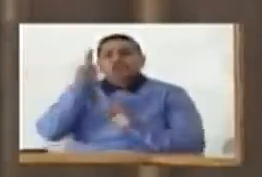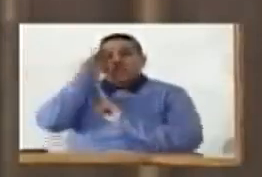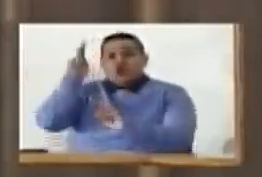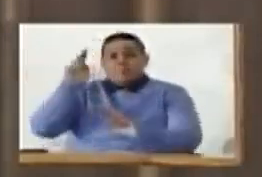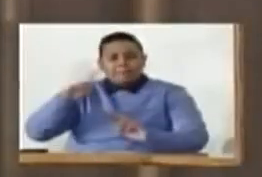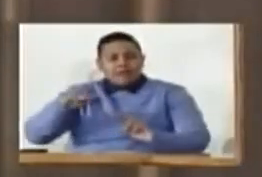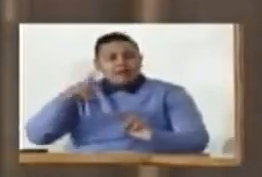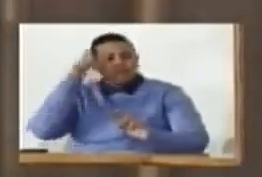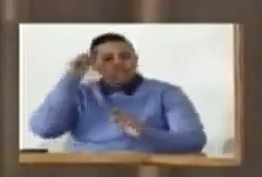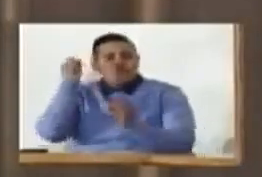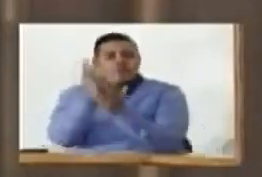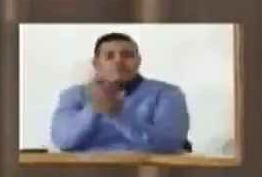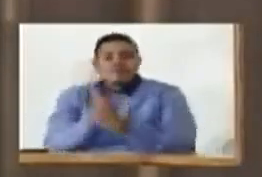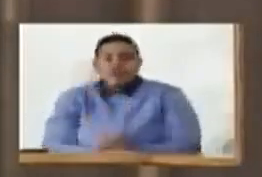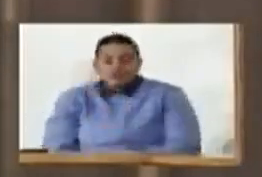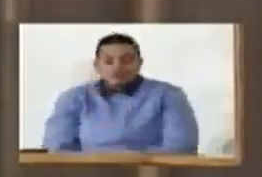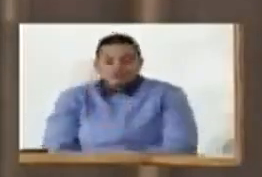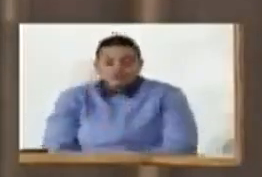House for approval.